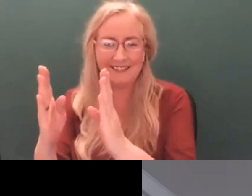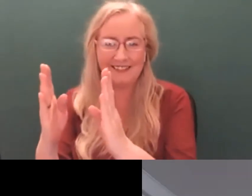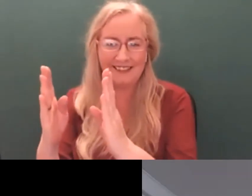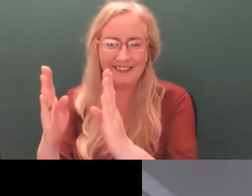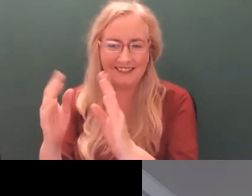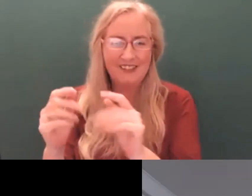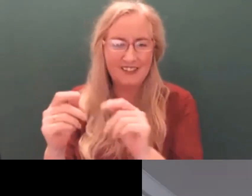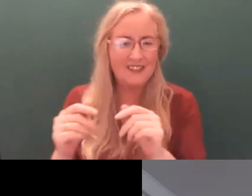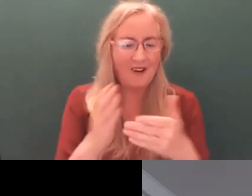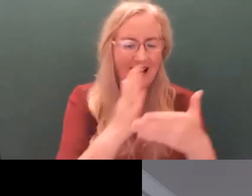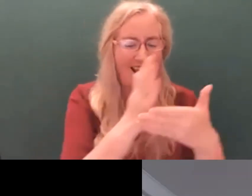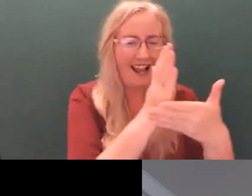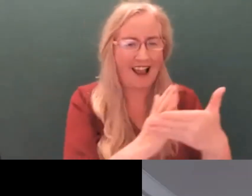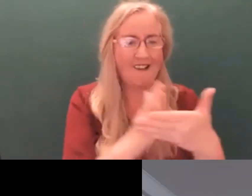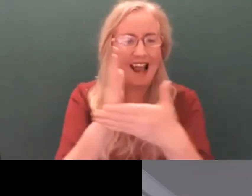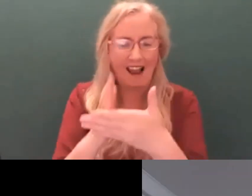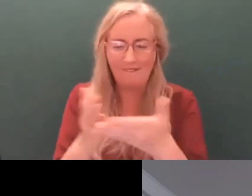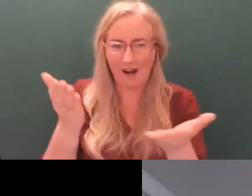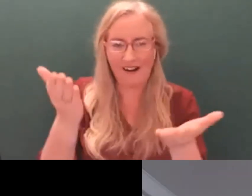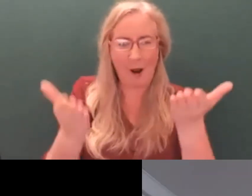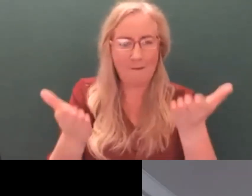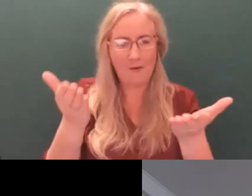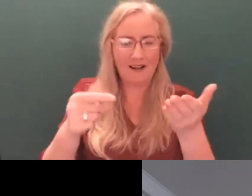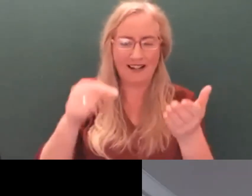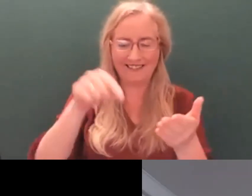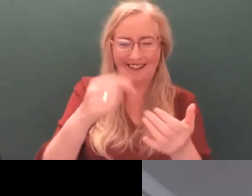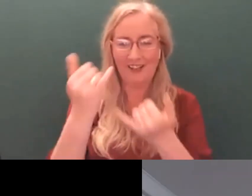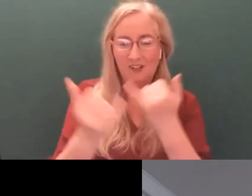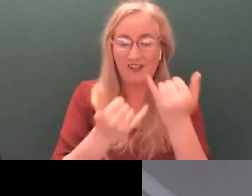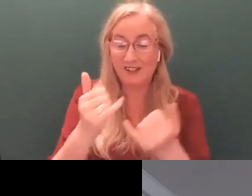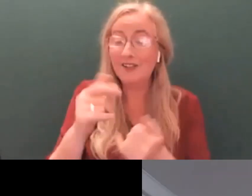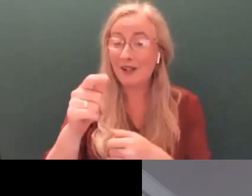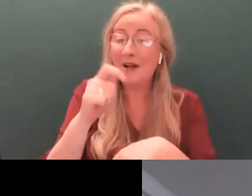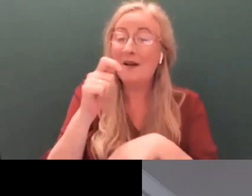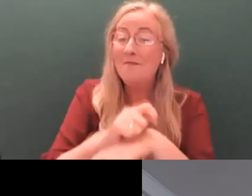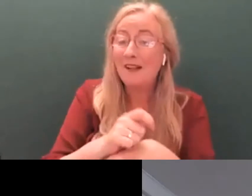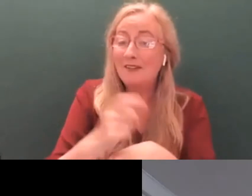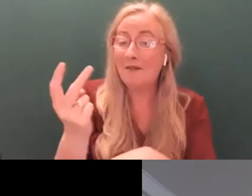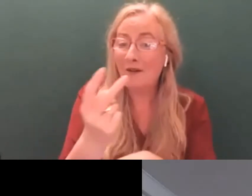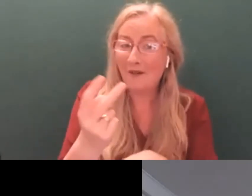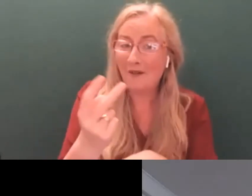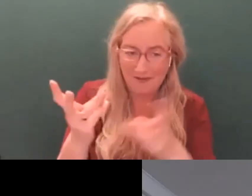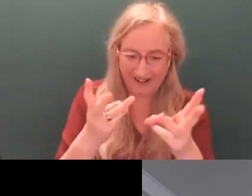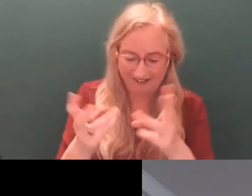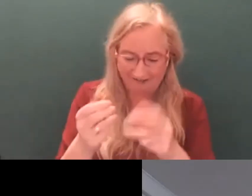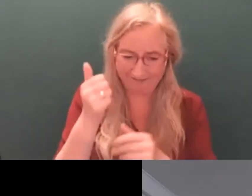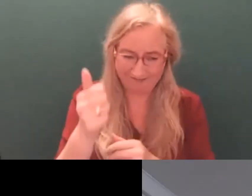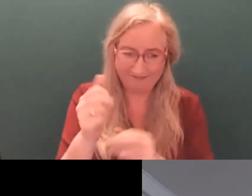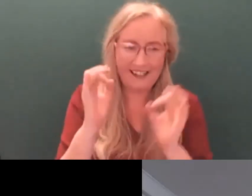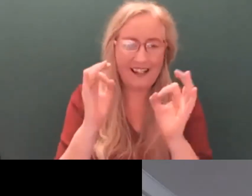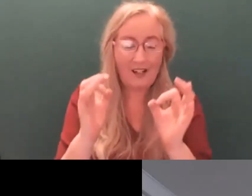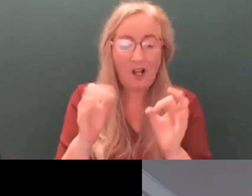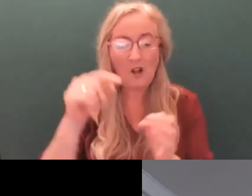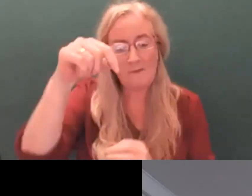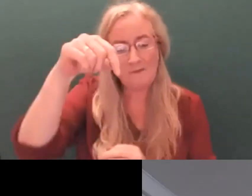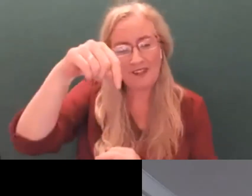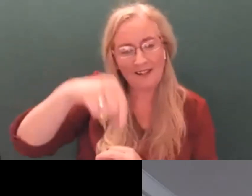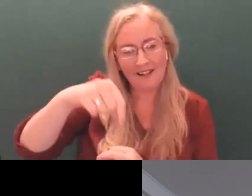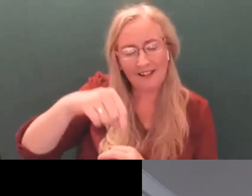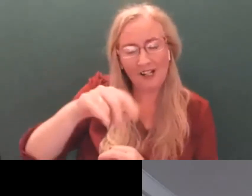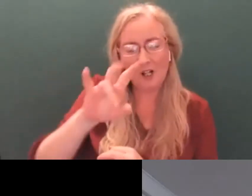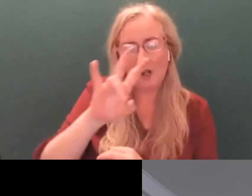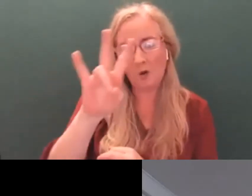yeah, our compromise for this year. Okay, the best of both worlds. Yeah. Excellent. So there's a question, perhaps